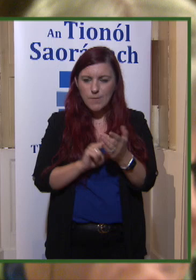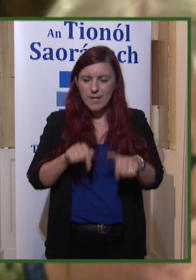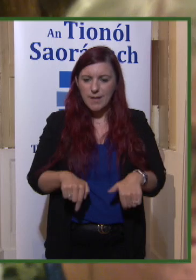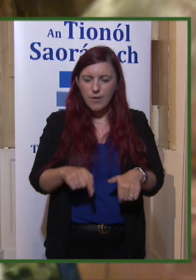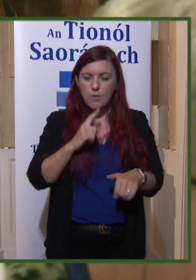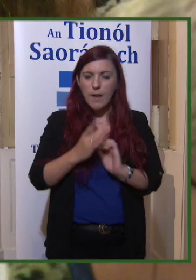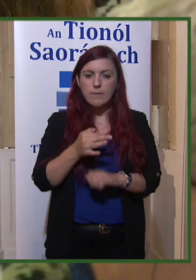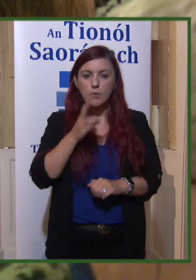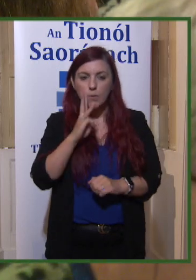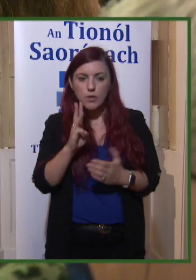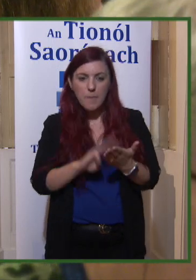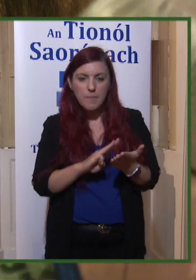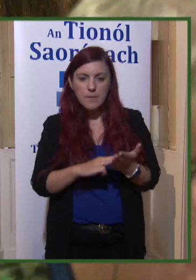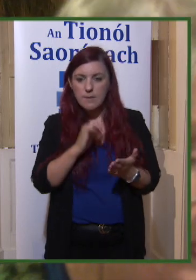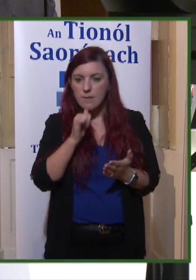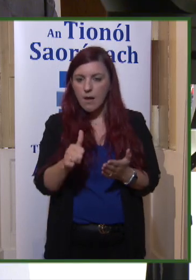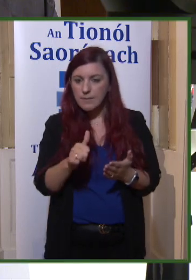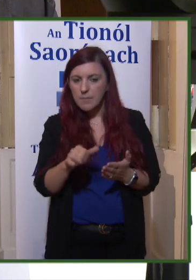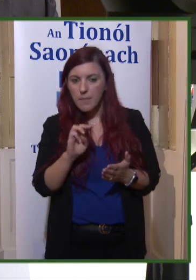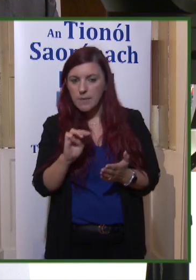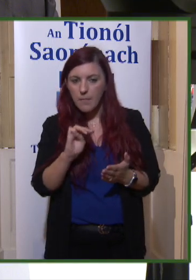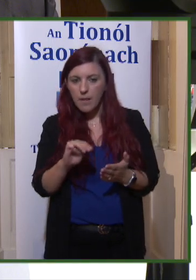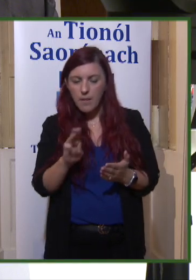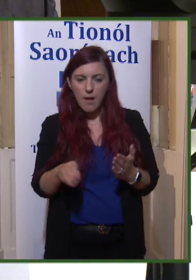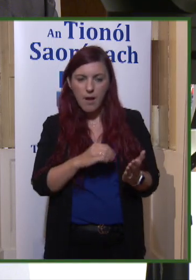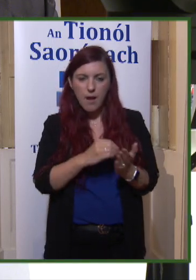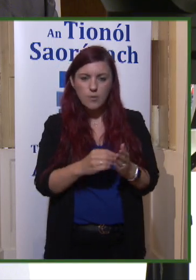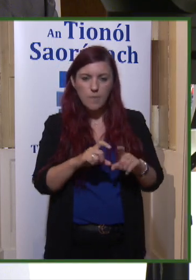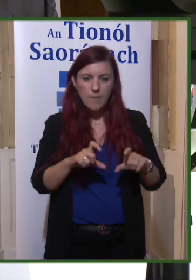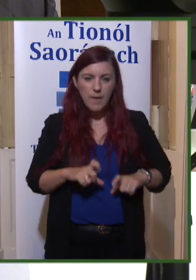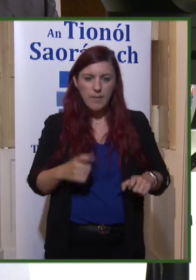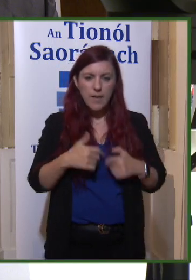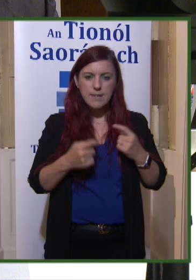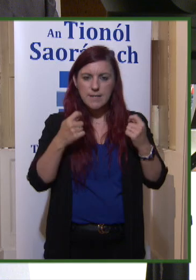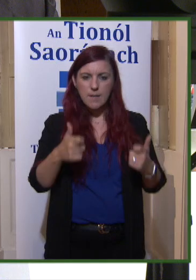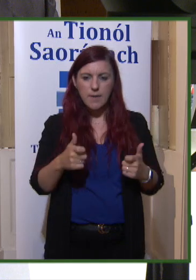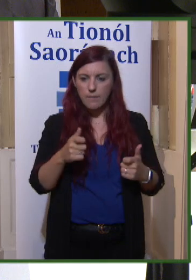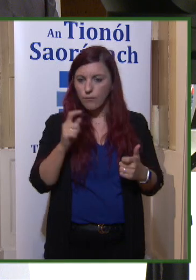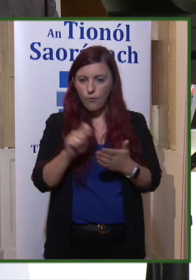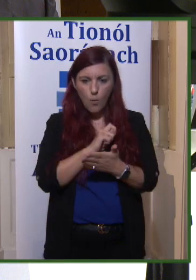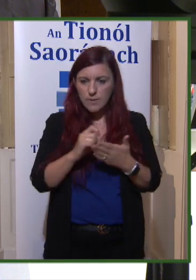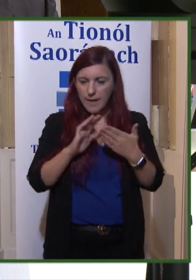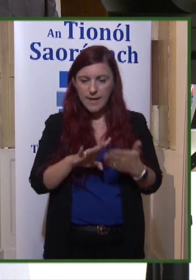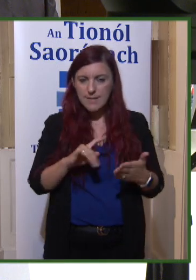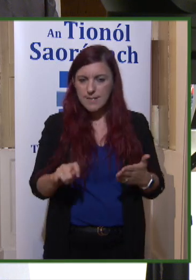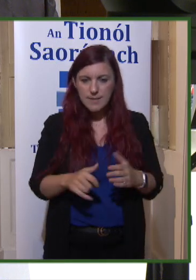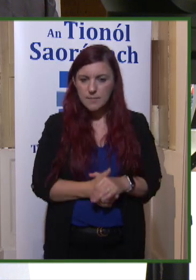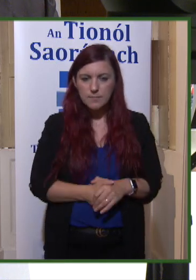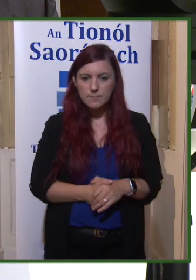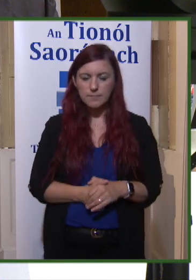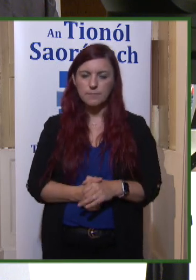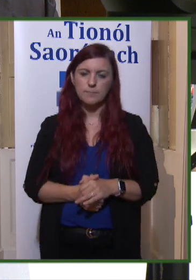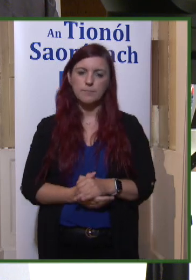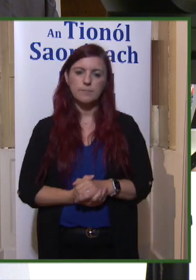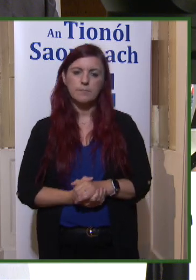the members that that is not a pathway onto the ballot paper, then you simply vote against the candidacy on